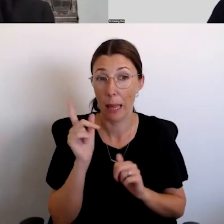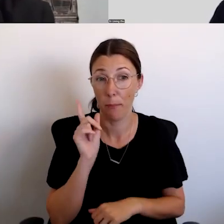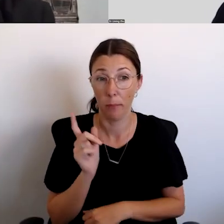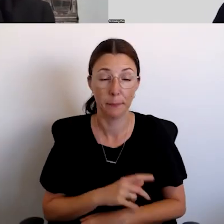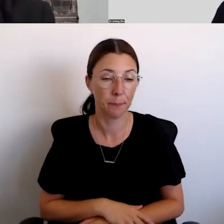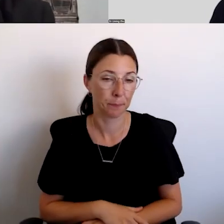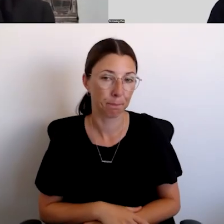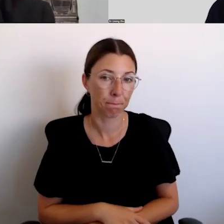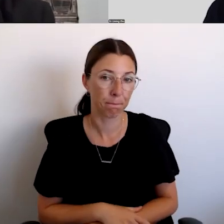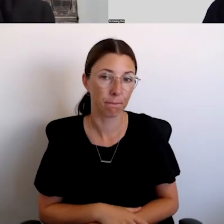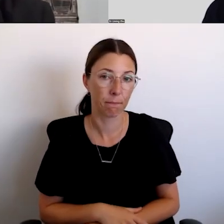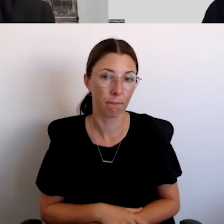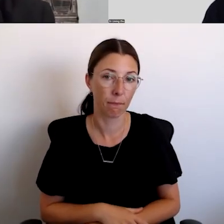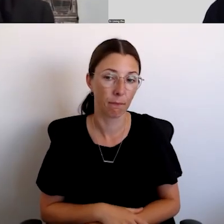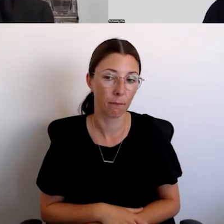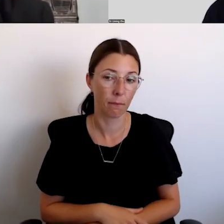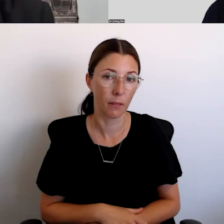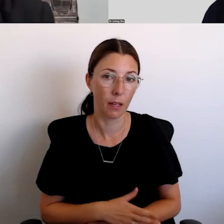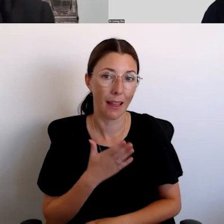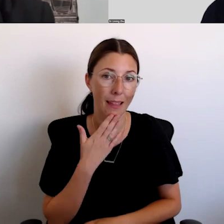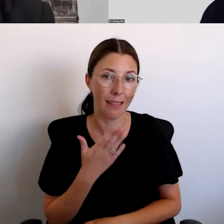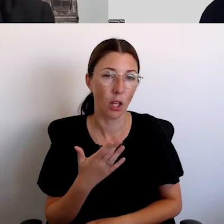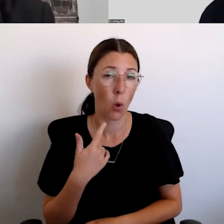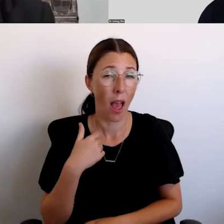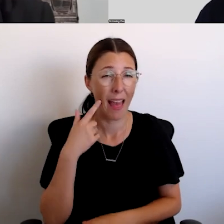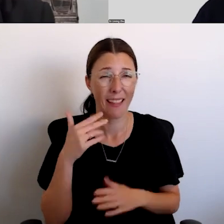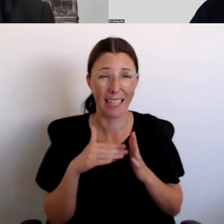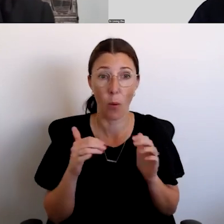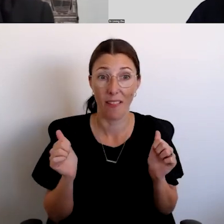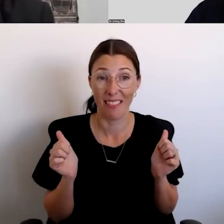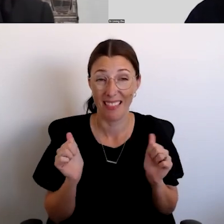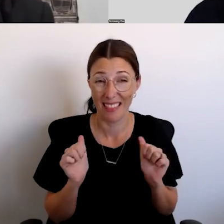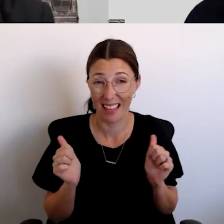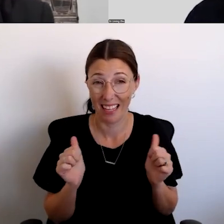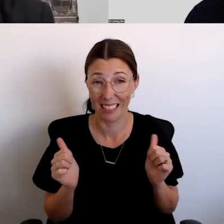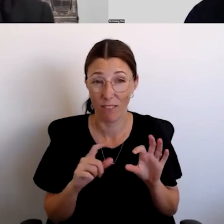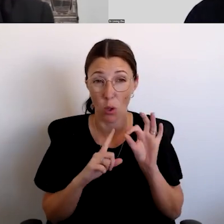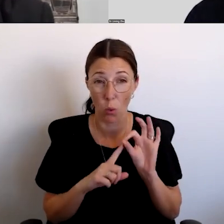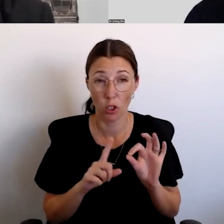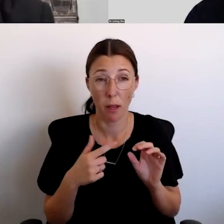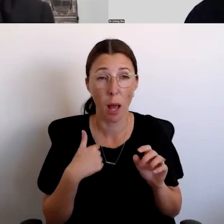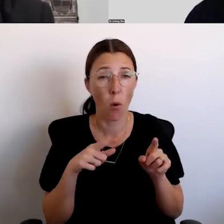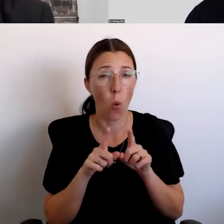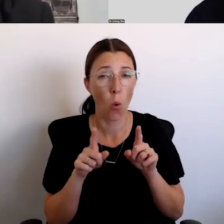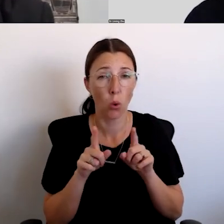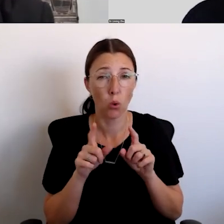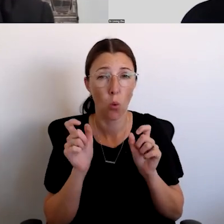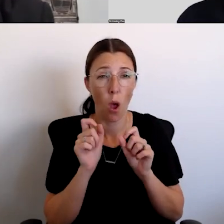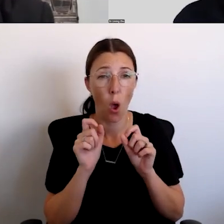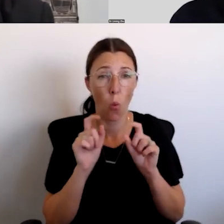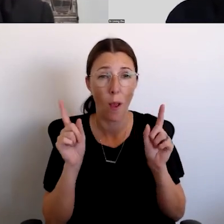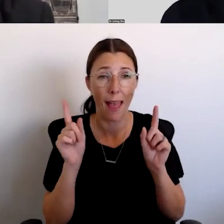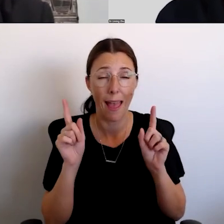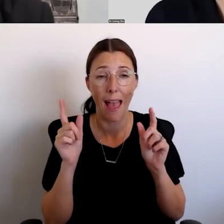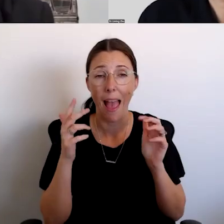you. So we've probably come to about the end of the questions now, but I'm also very conscious that there's a